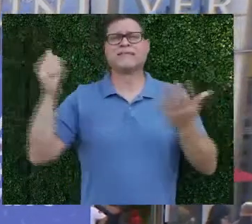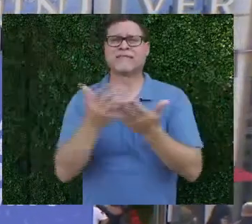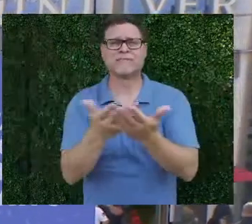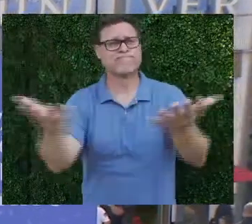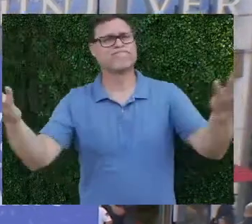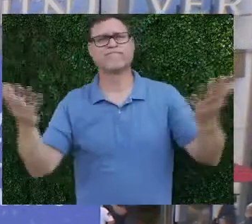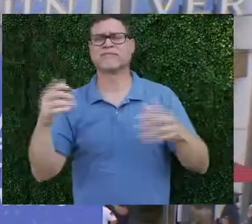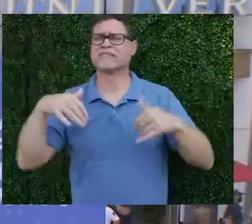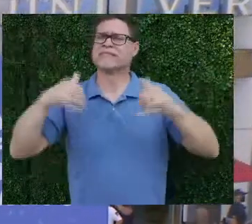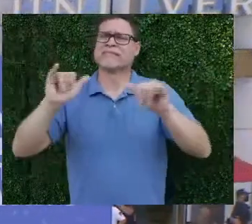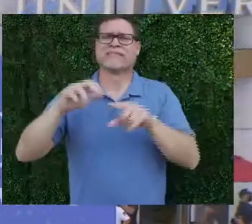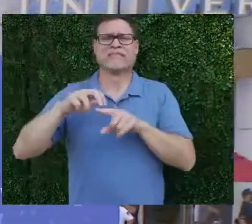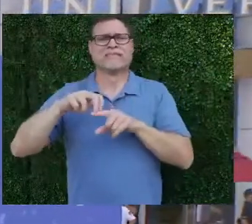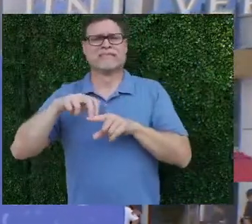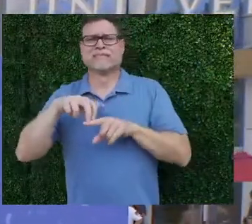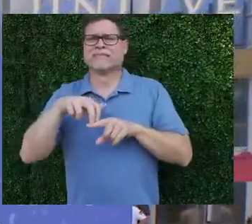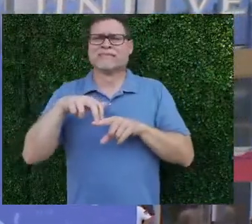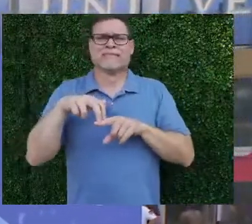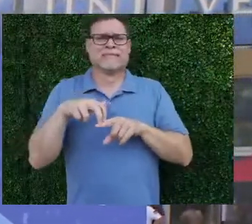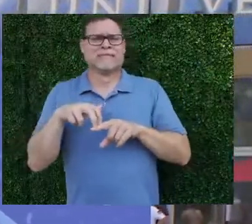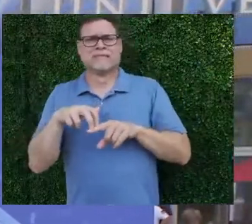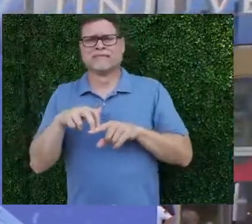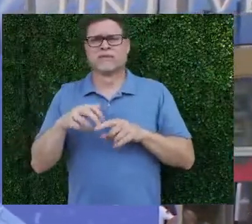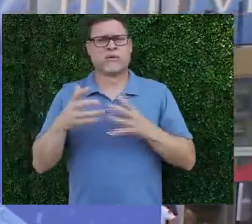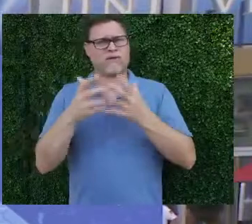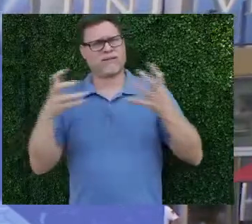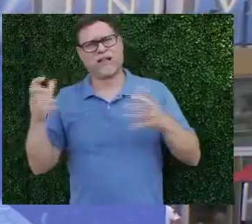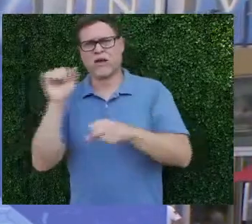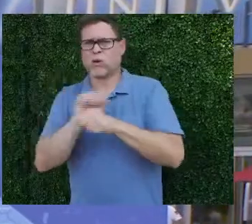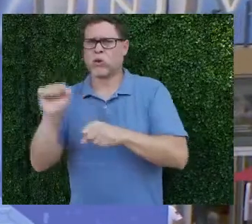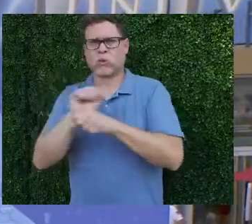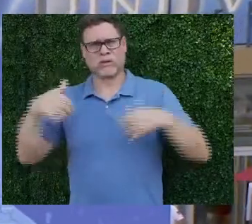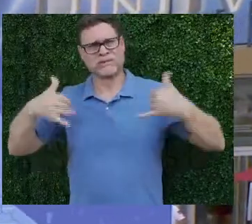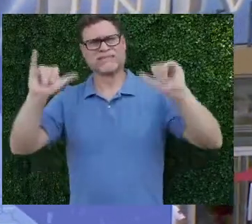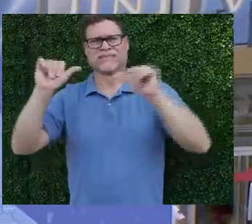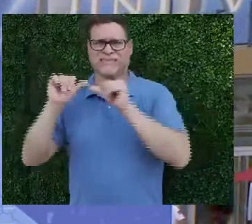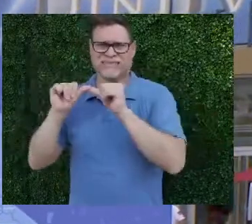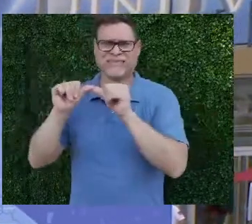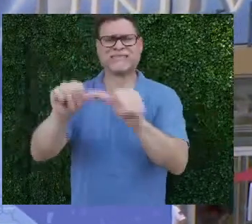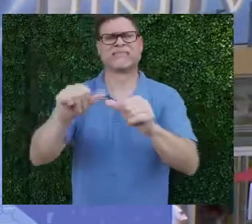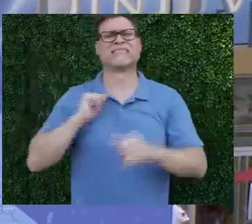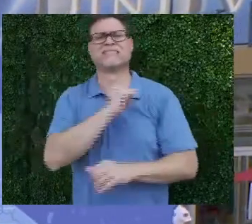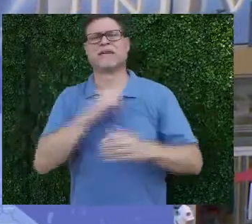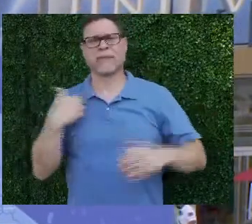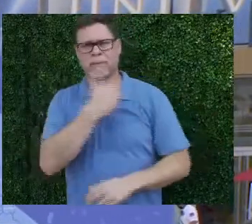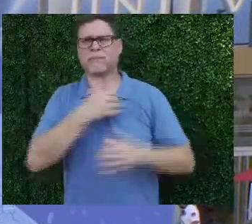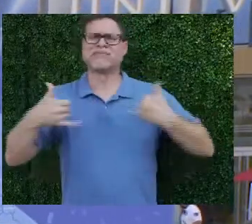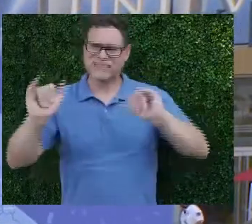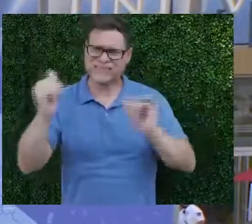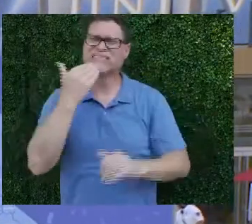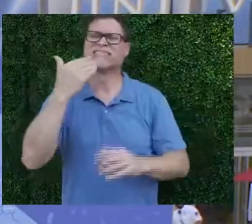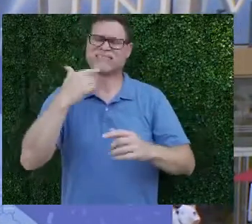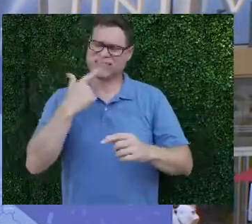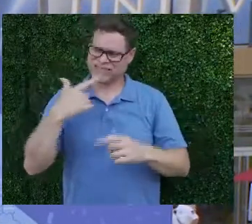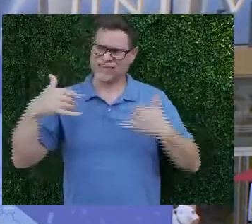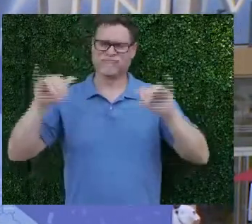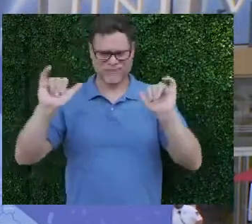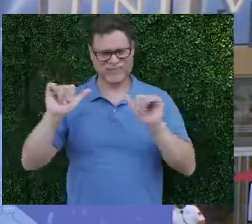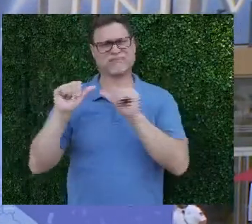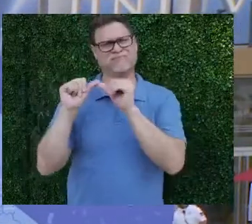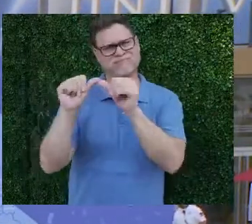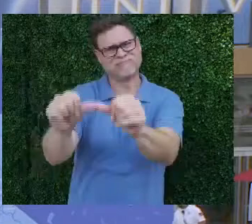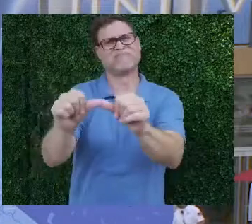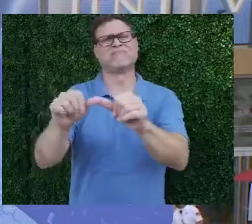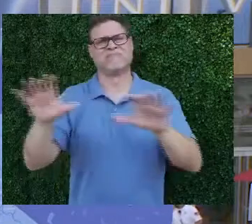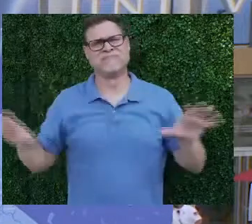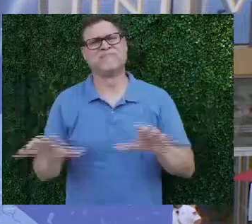there that may be a little hesitant? We've got a lot of work to do, and as the Assembly member said, still a lot of work to do as it relates to issues of equity and making